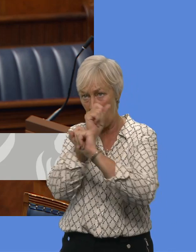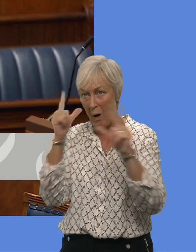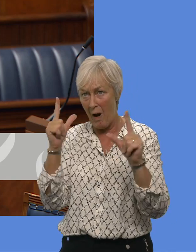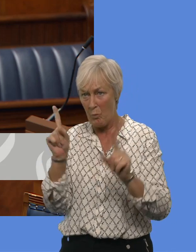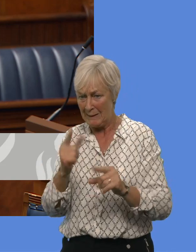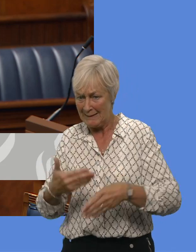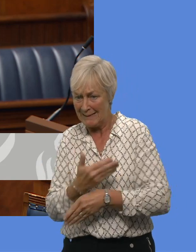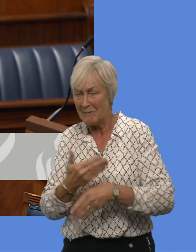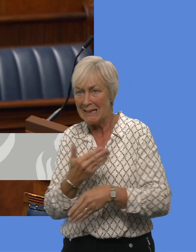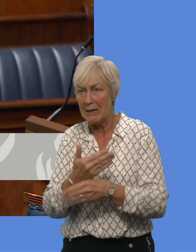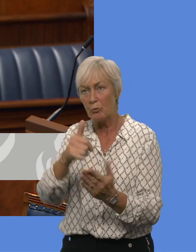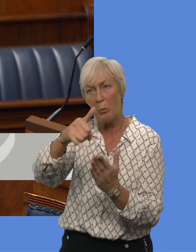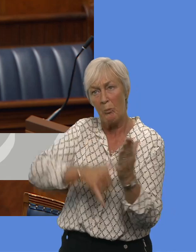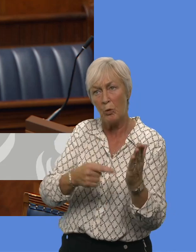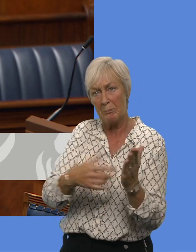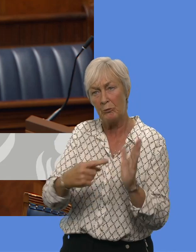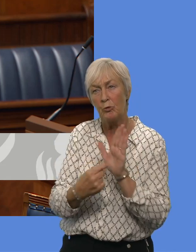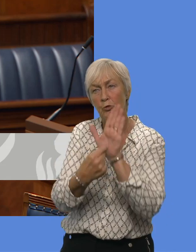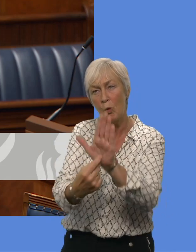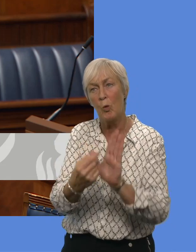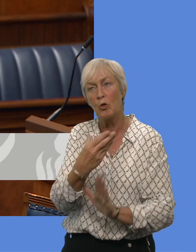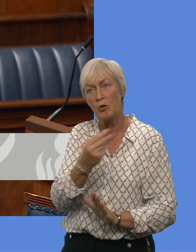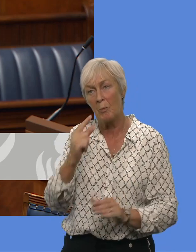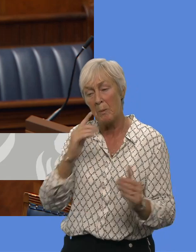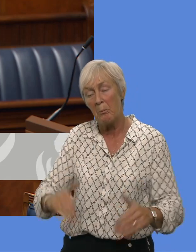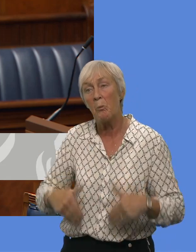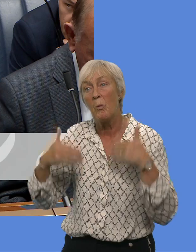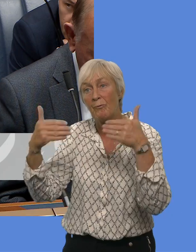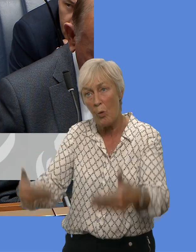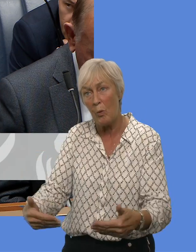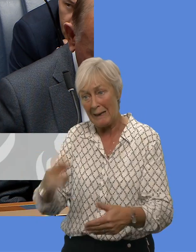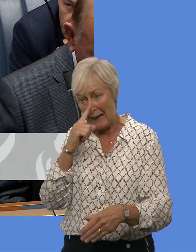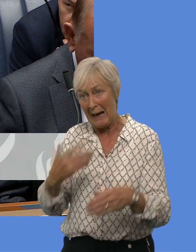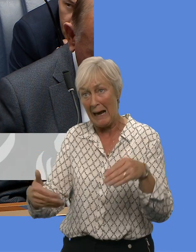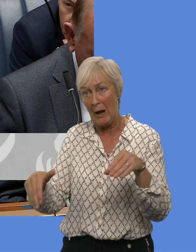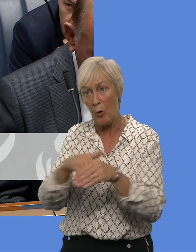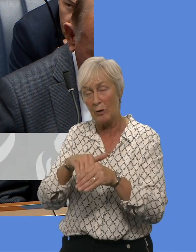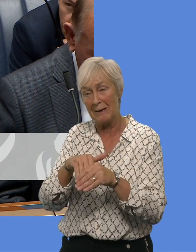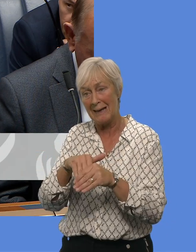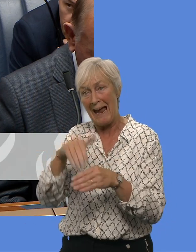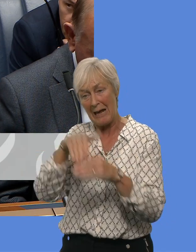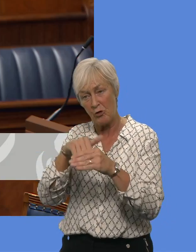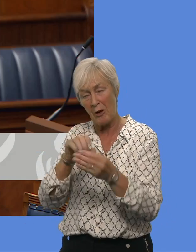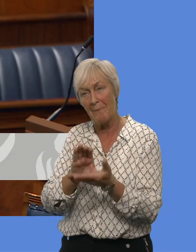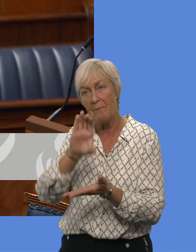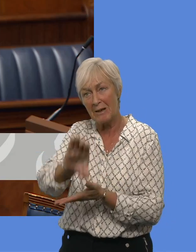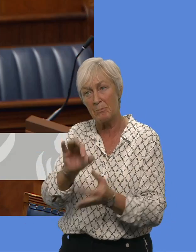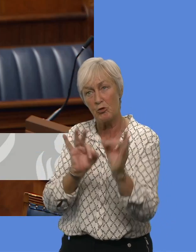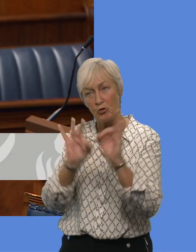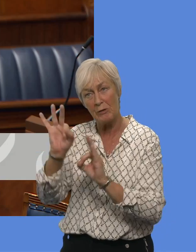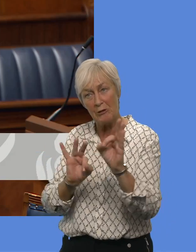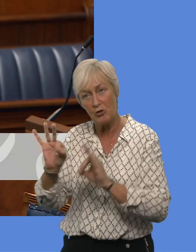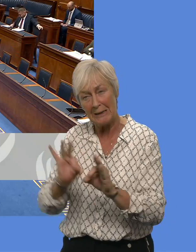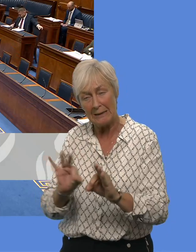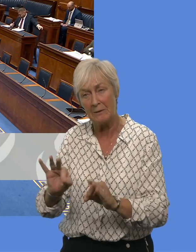Connectivity Report highlighted some of these. So we will move forward with that, including into the investment strategy discussions as well. Mr.